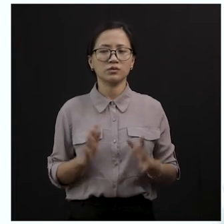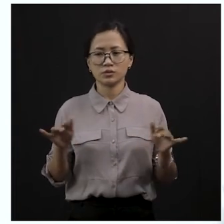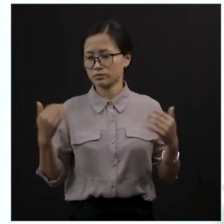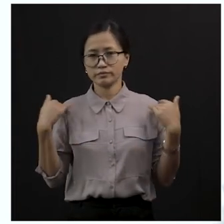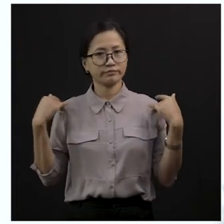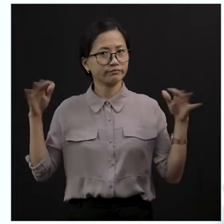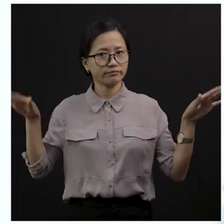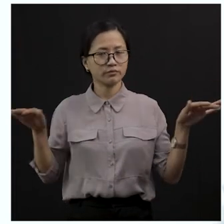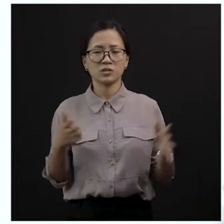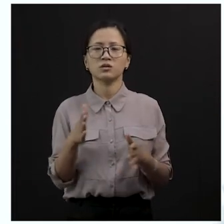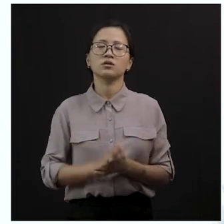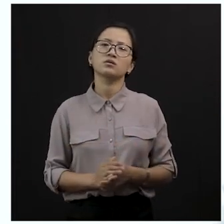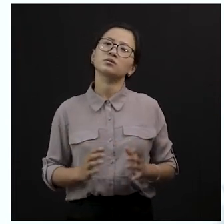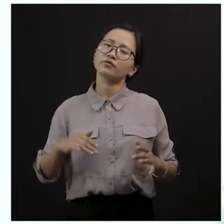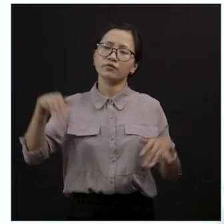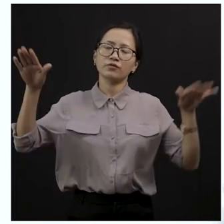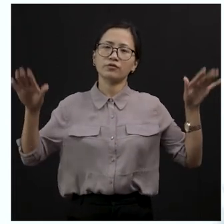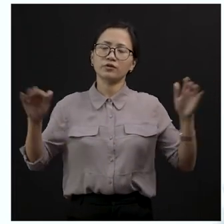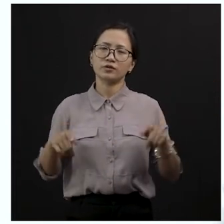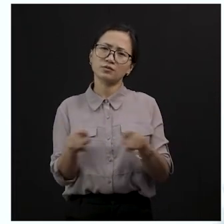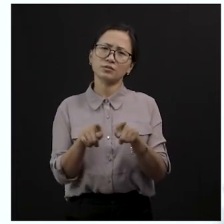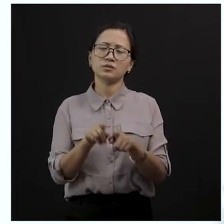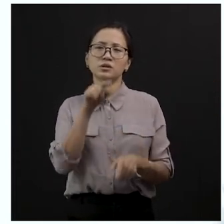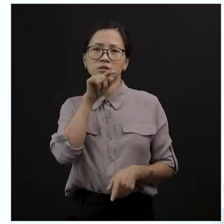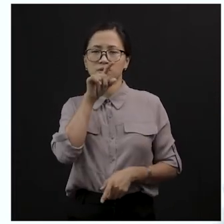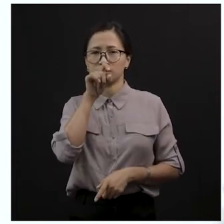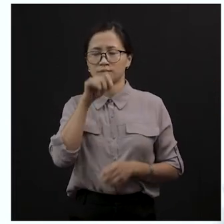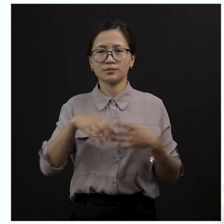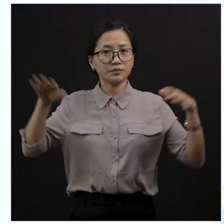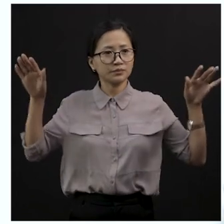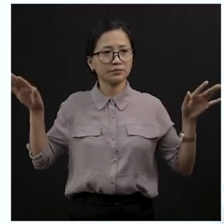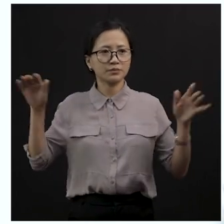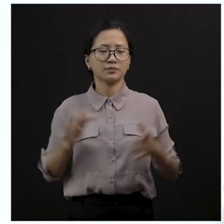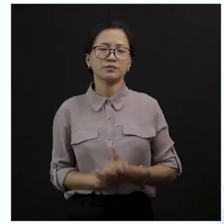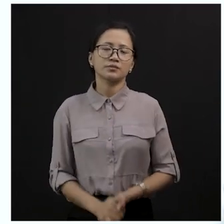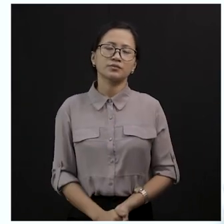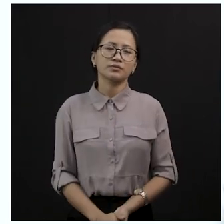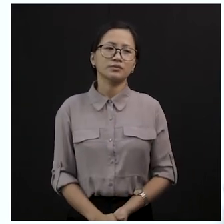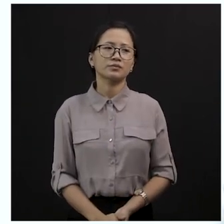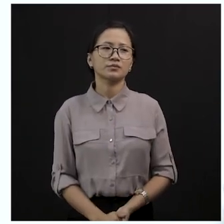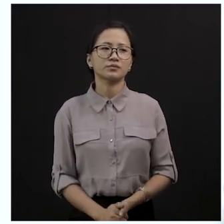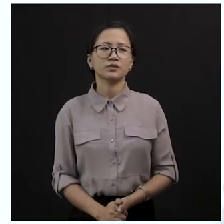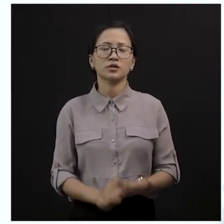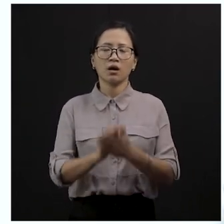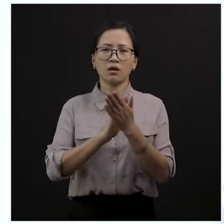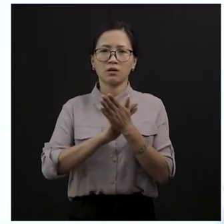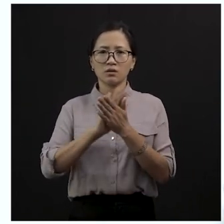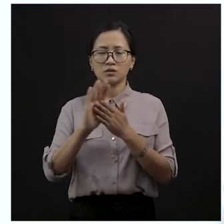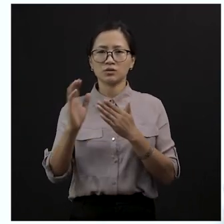have a wings, it can also fly like the birds. So this is a hot air balloon. Shall we all spell